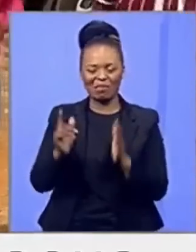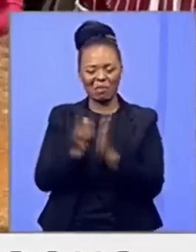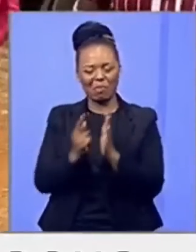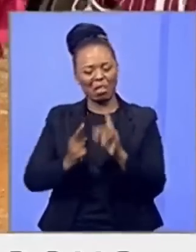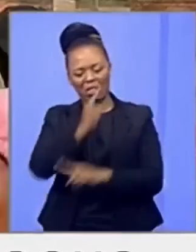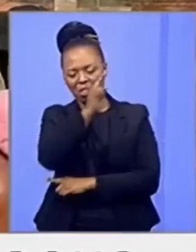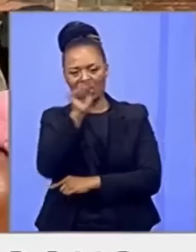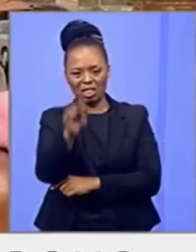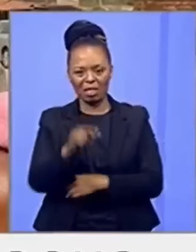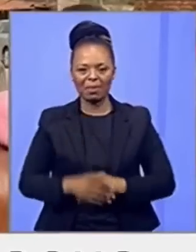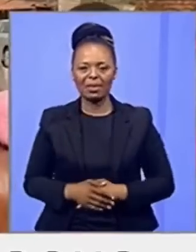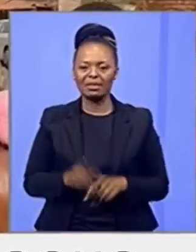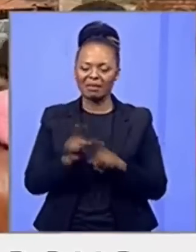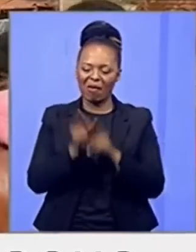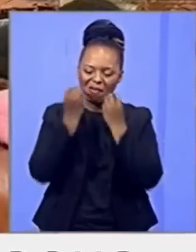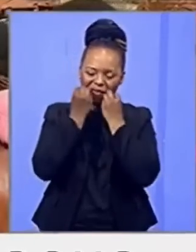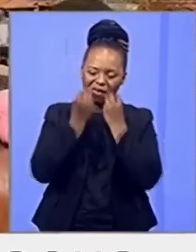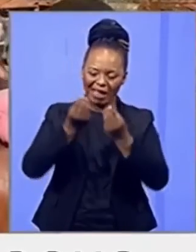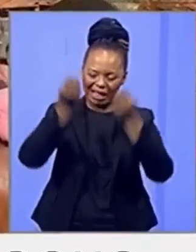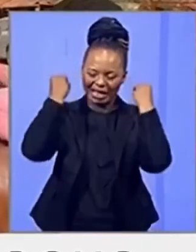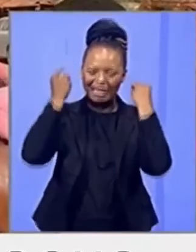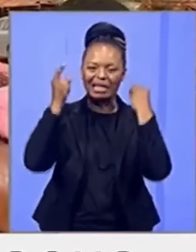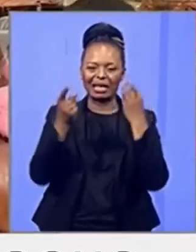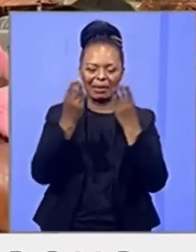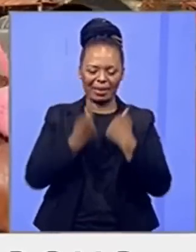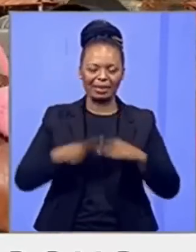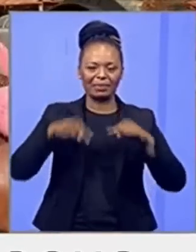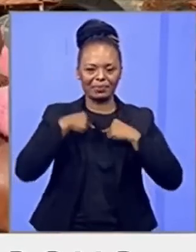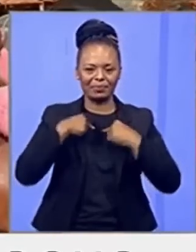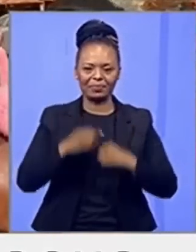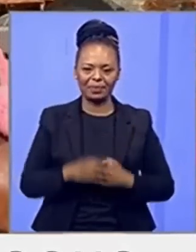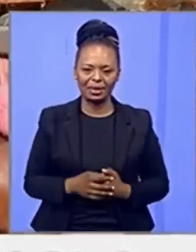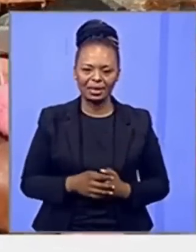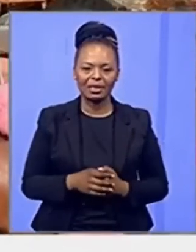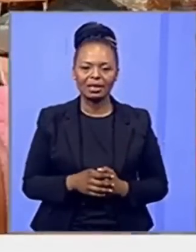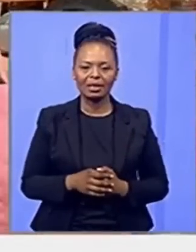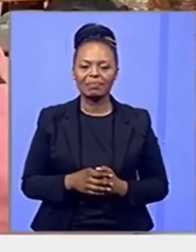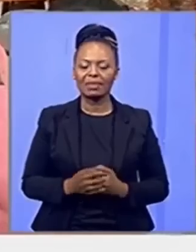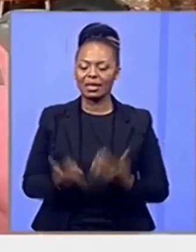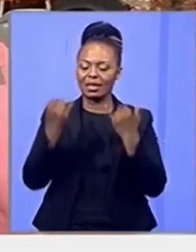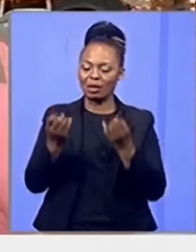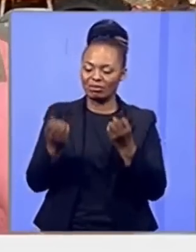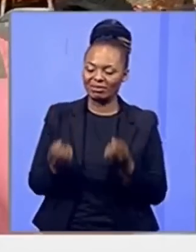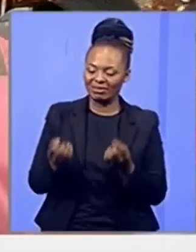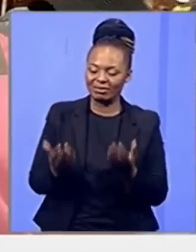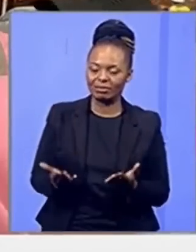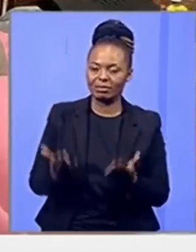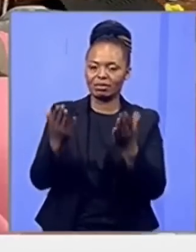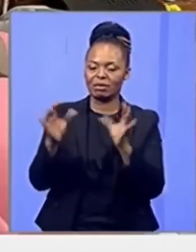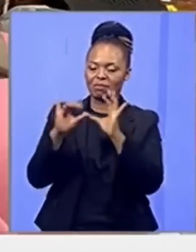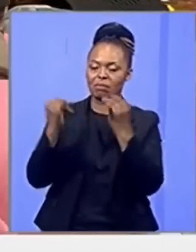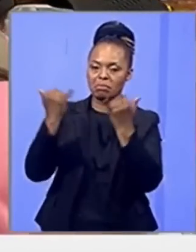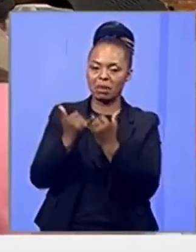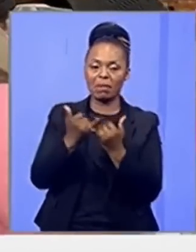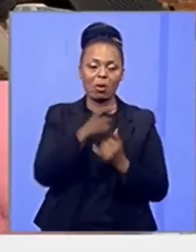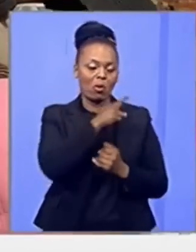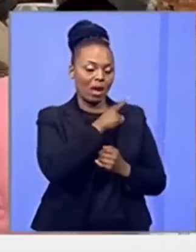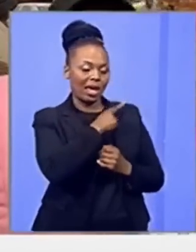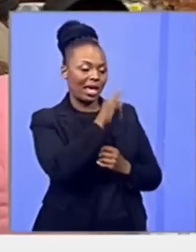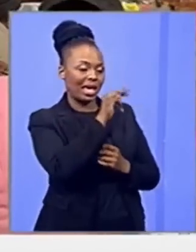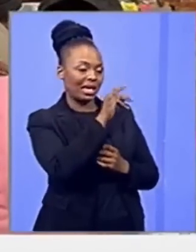bona. Deductions tše di leng mo service provider e be bitšang bathala la